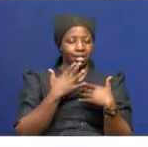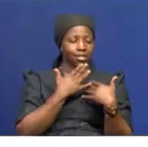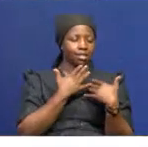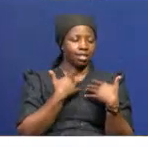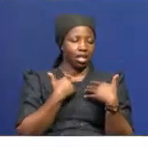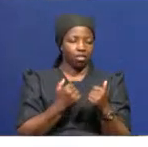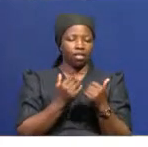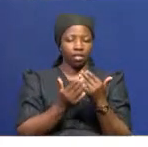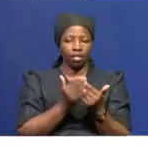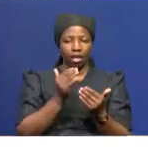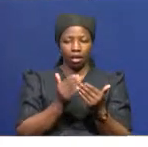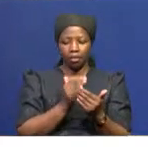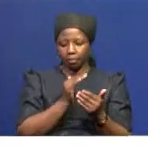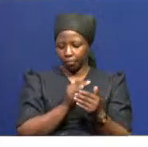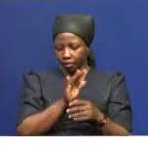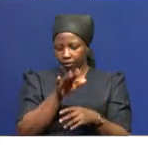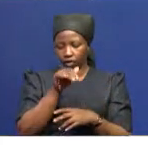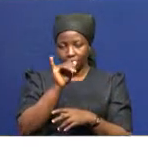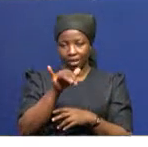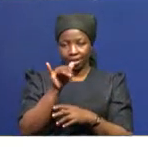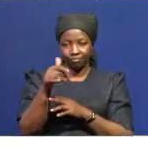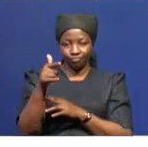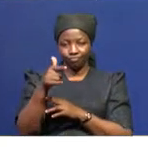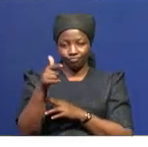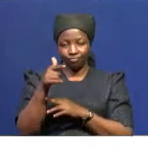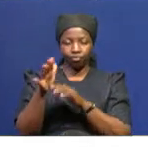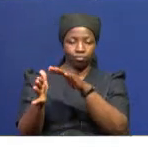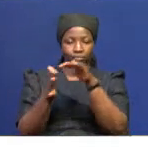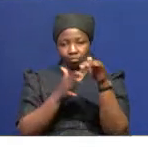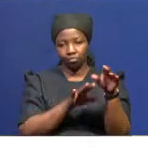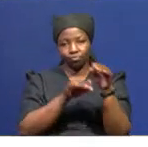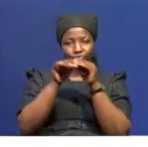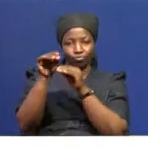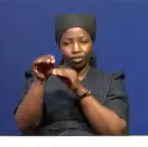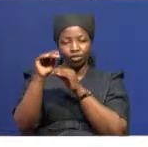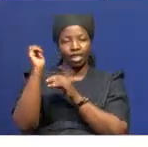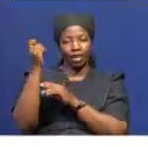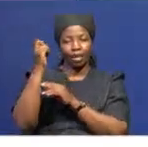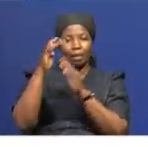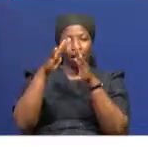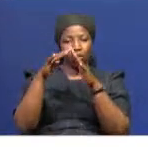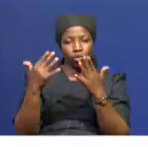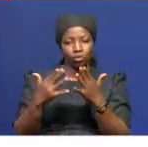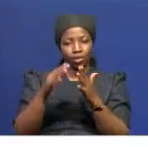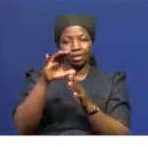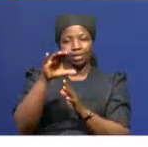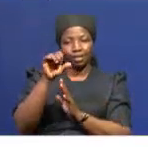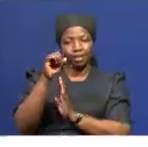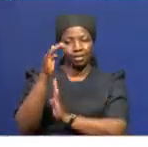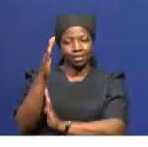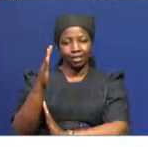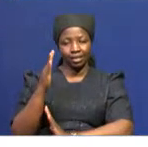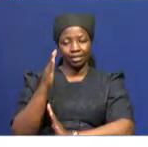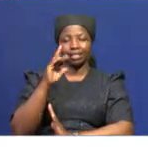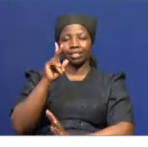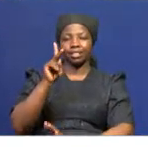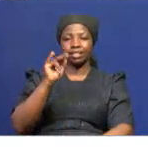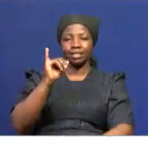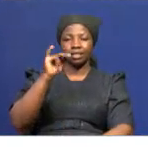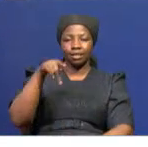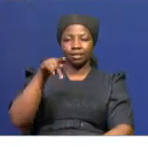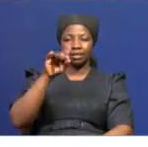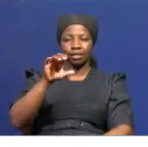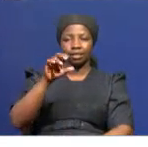government. From that presser to another, we are crossing over to Harambee House, where Interior Cabinet Secretary Kipchumba Murkomen is